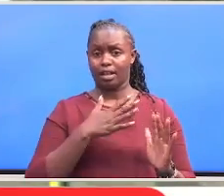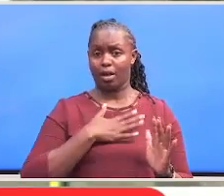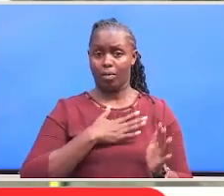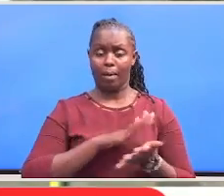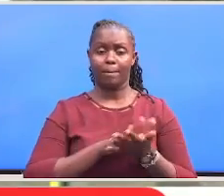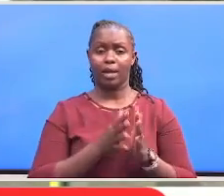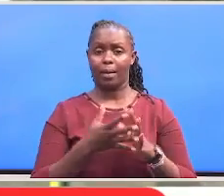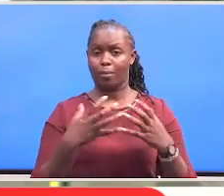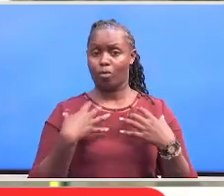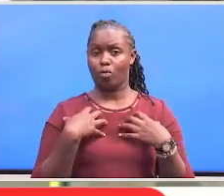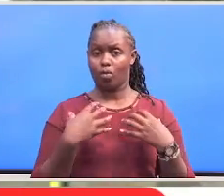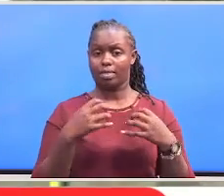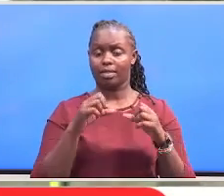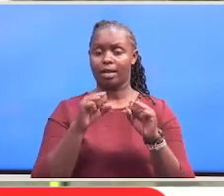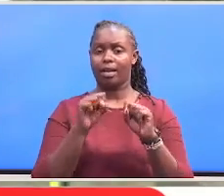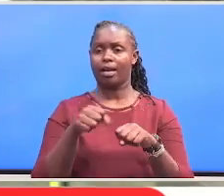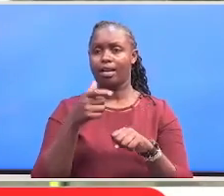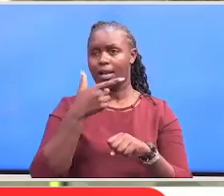because